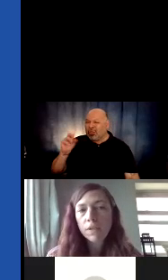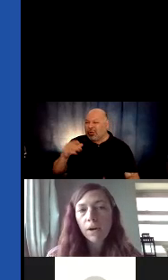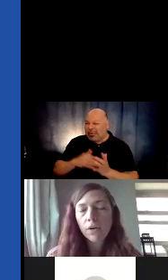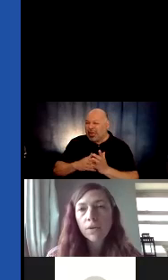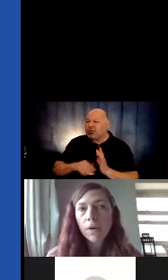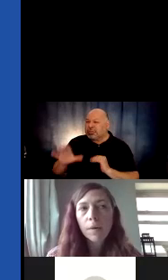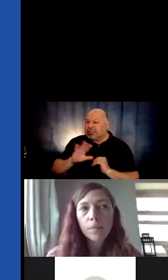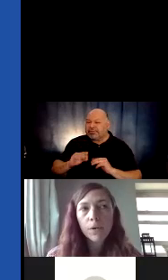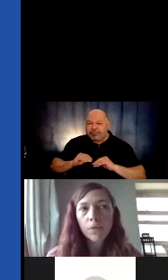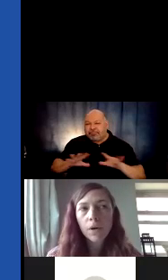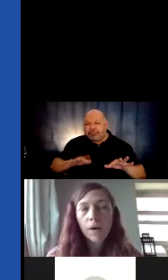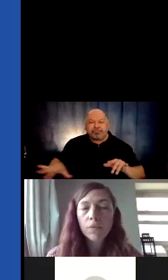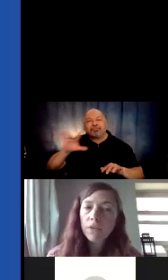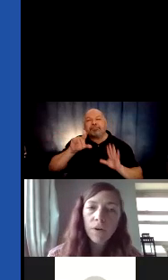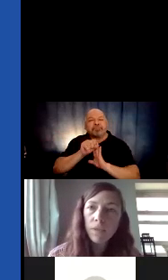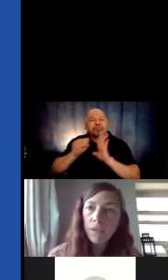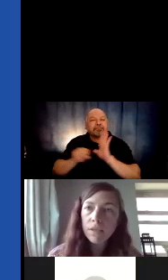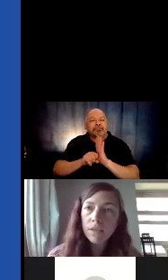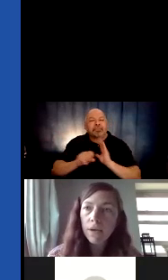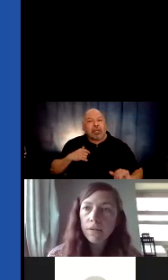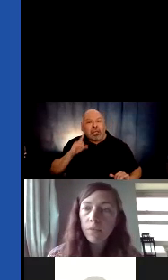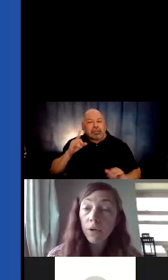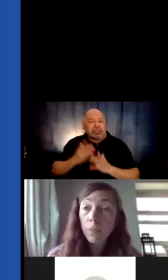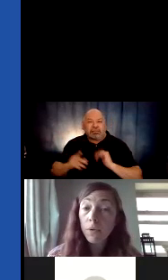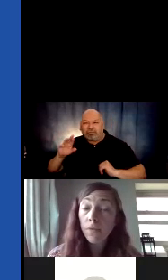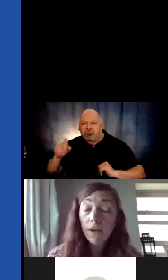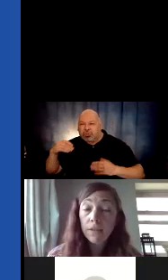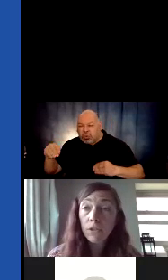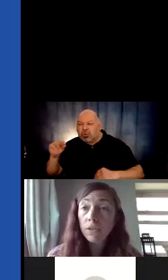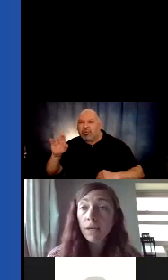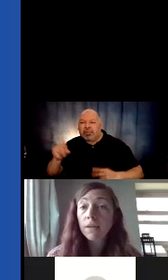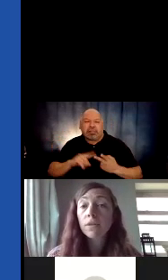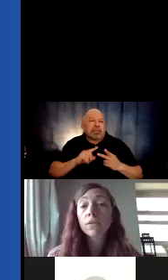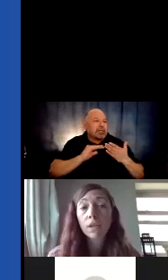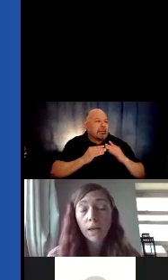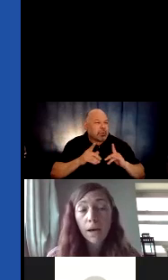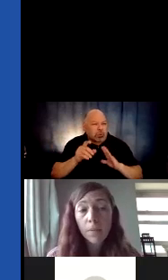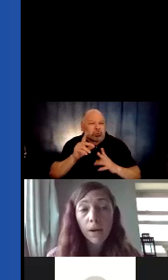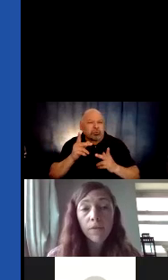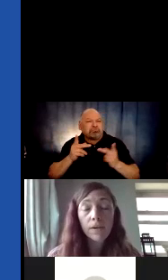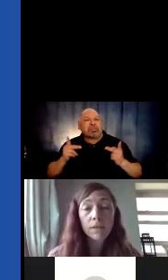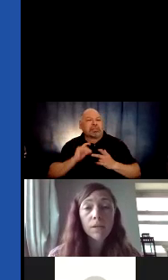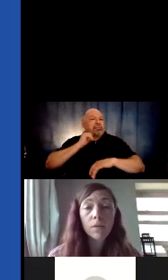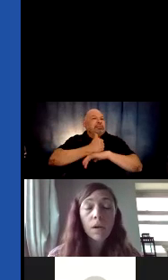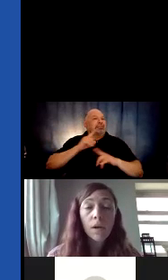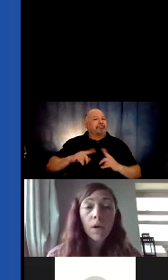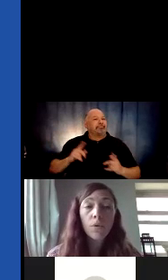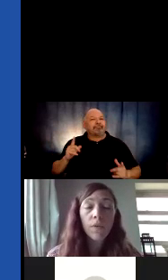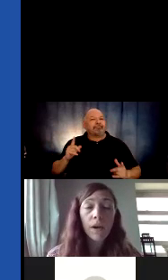kind of scattered, at retail pharmacies, at some of our community vaccination sites, at our state lab, and at